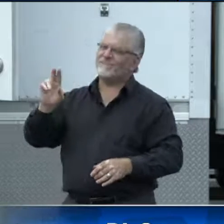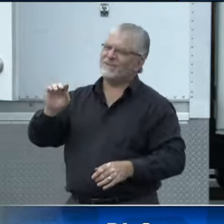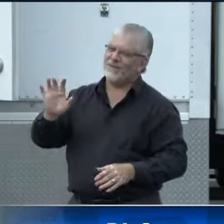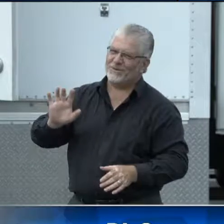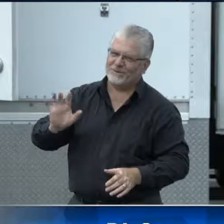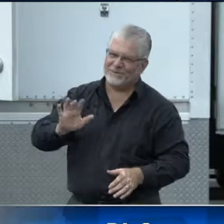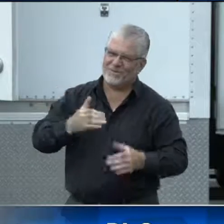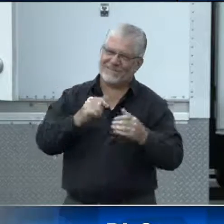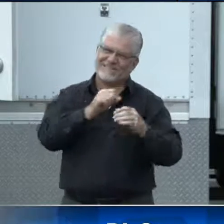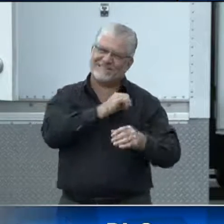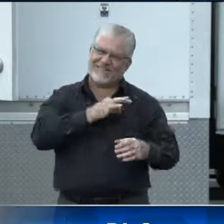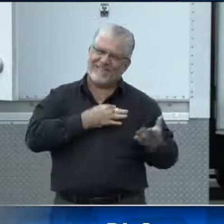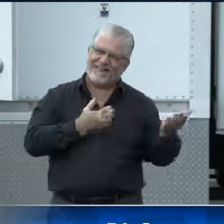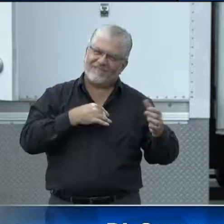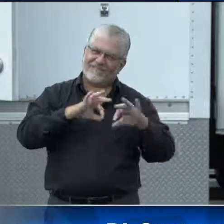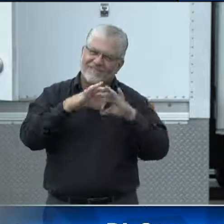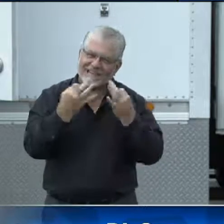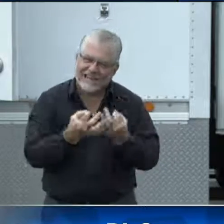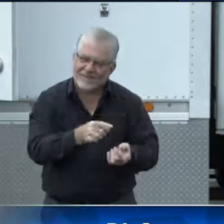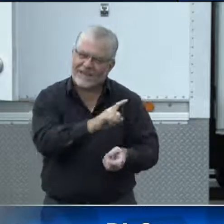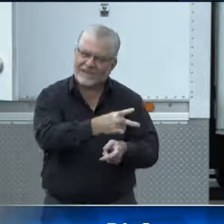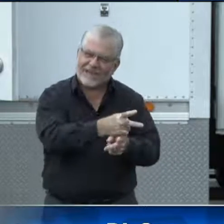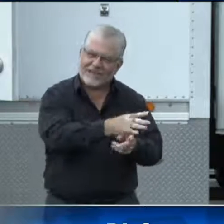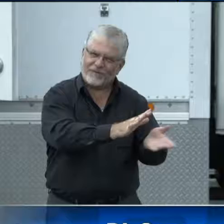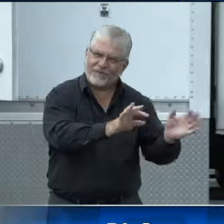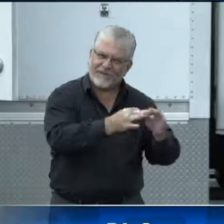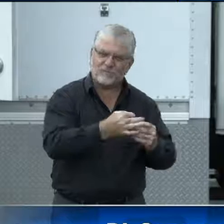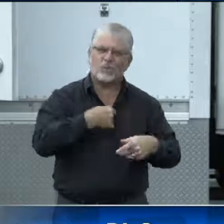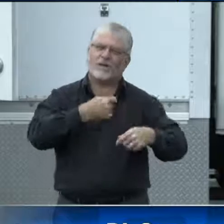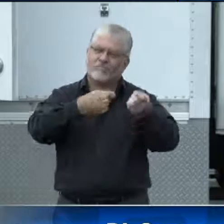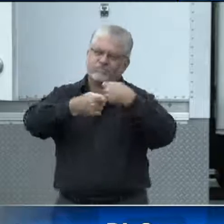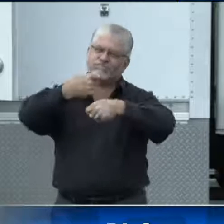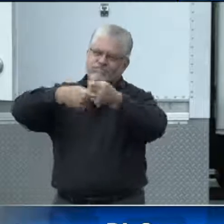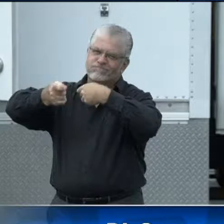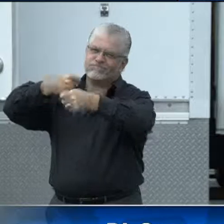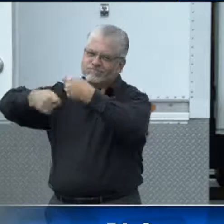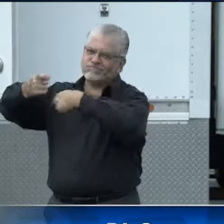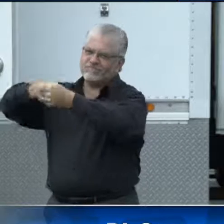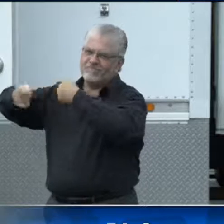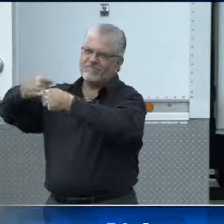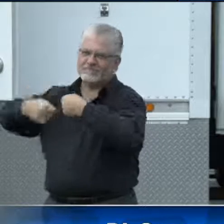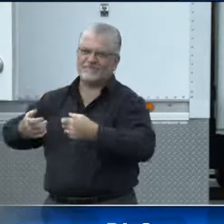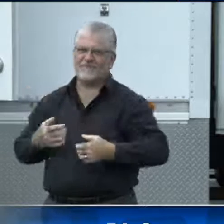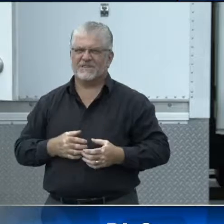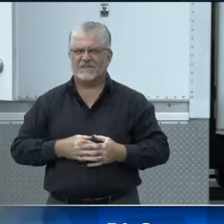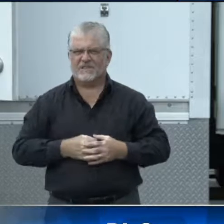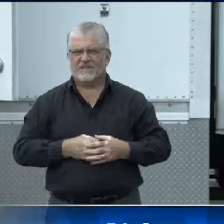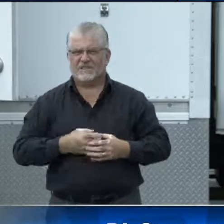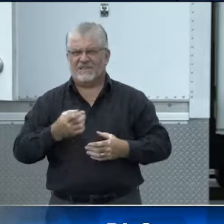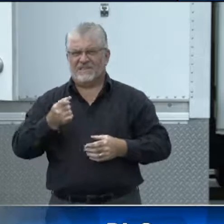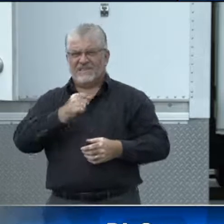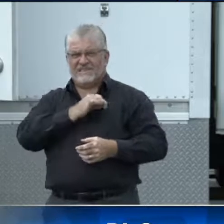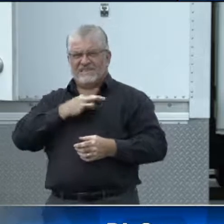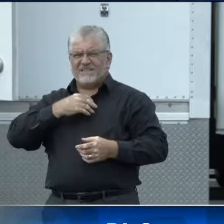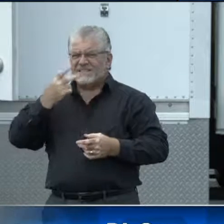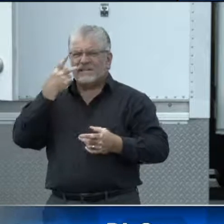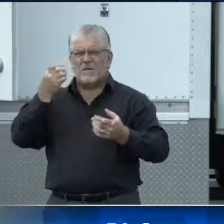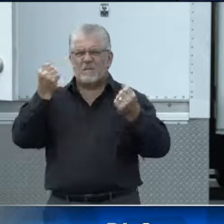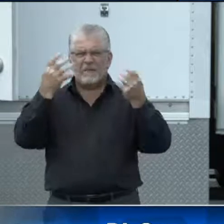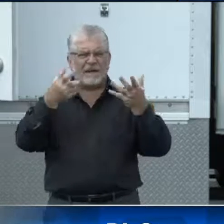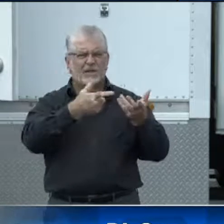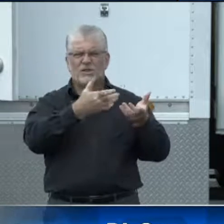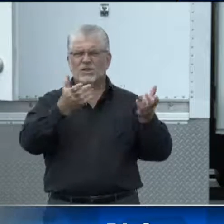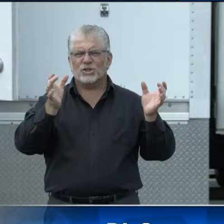same staff. The staff that you see here today, many of them are certified community health workers and have been doing